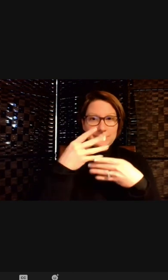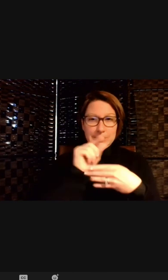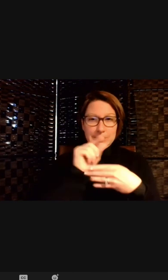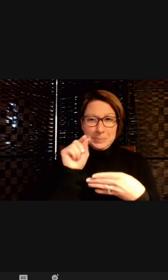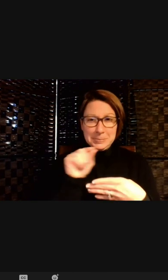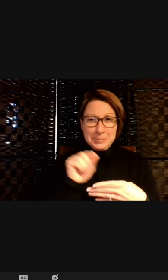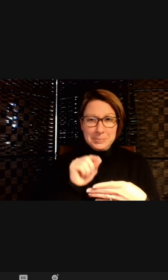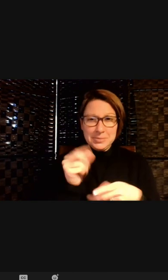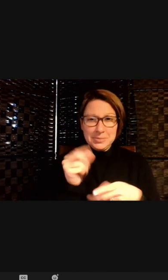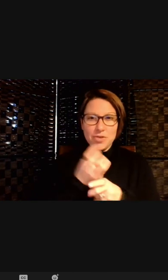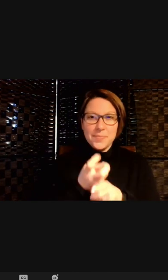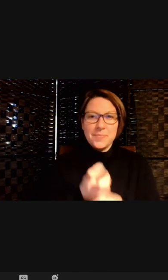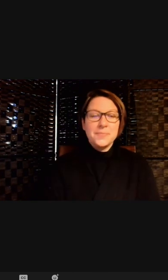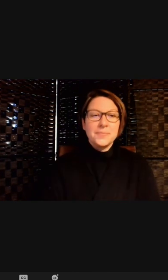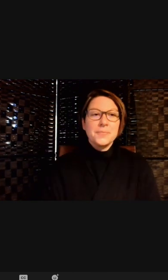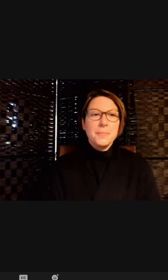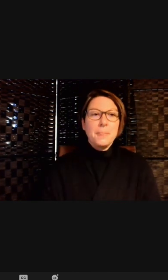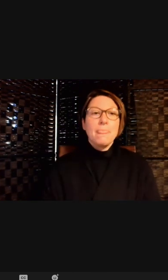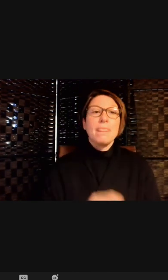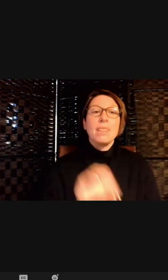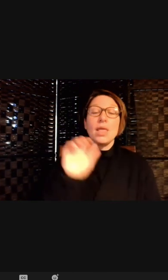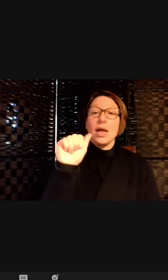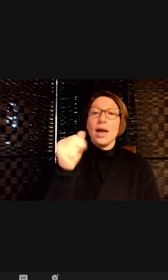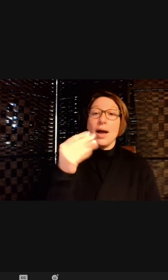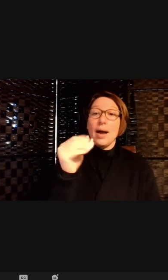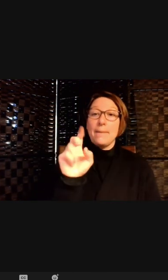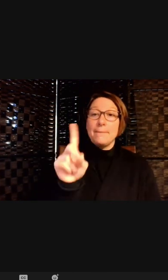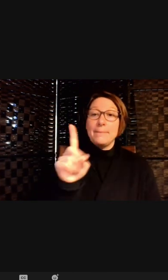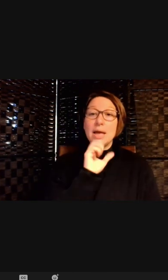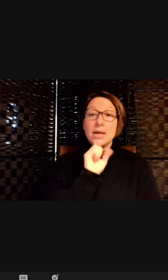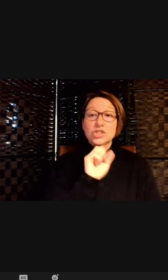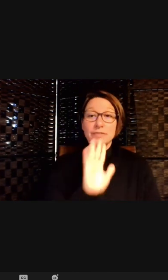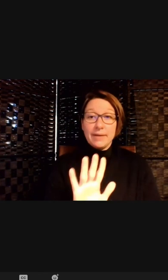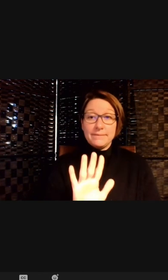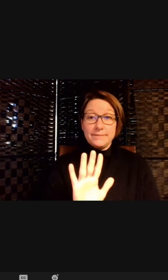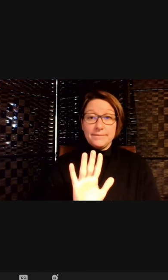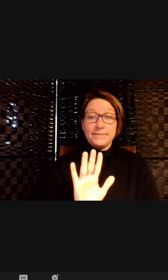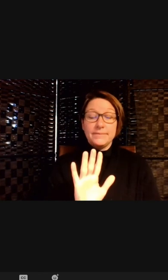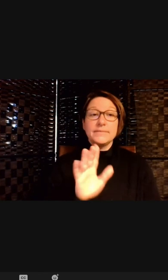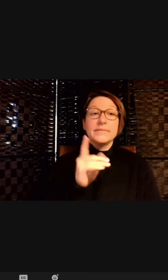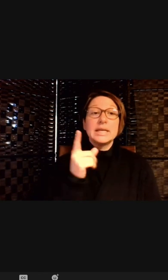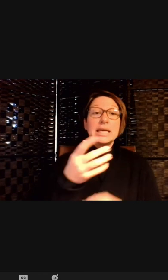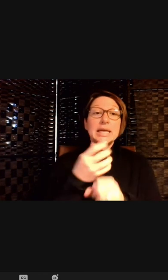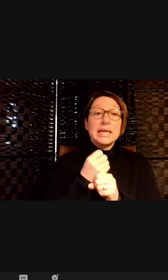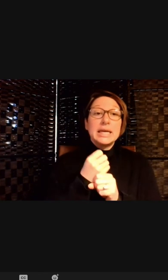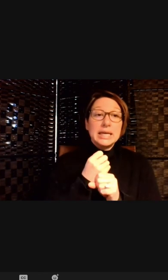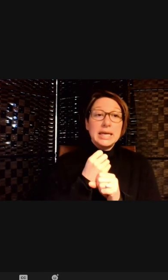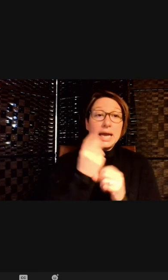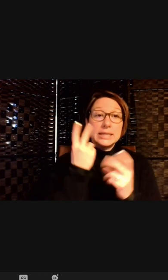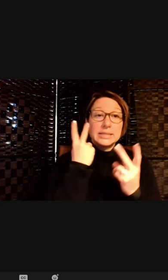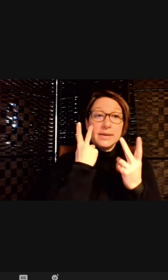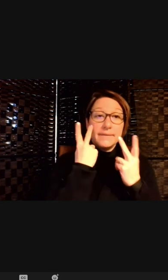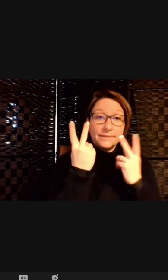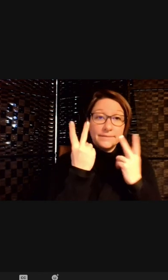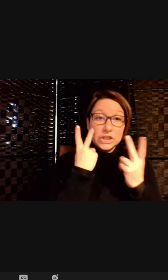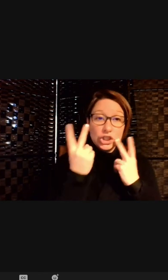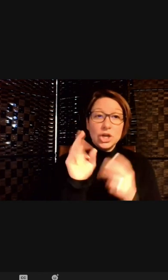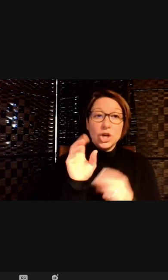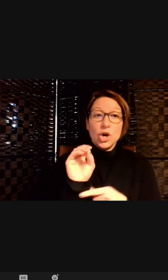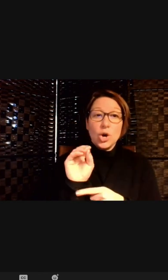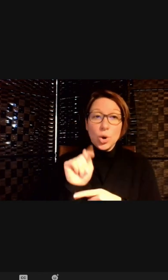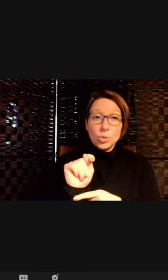ideal. But Ahmed is our first student. He's 5 years old. He receives vision, orientation mobility, OT,